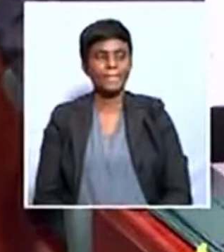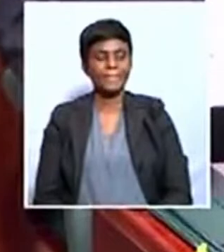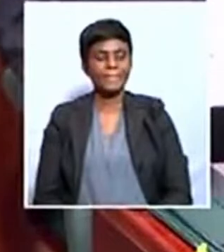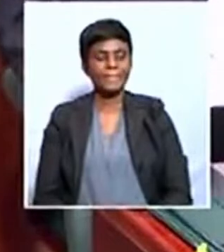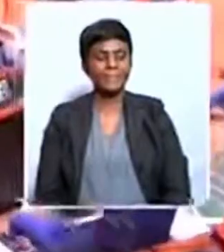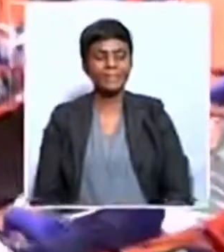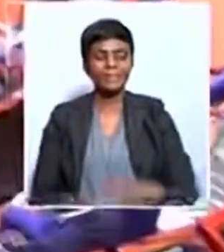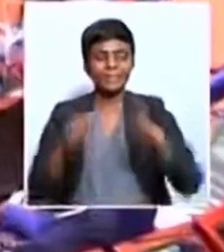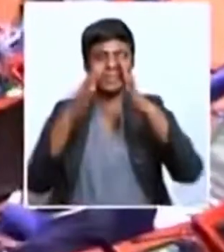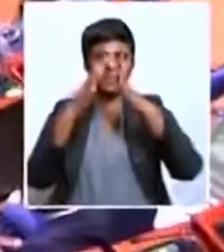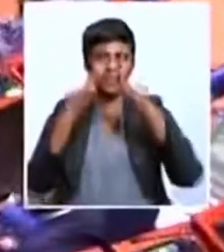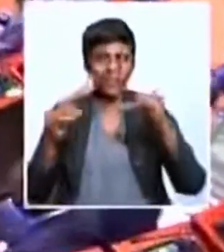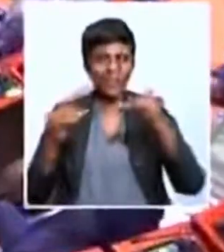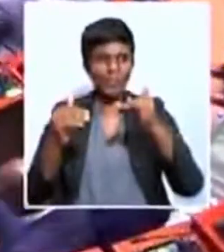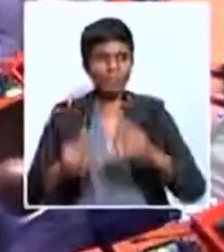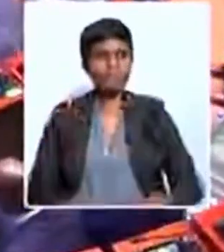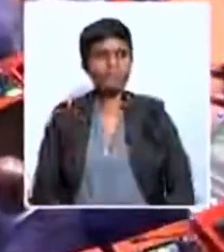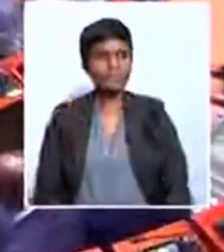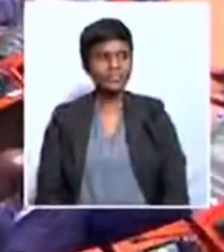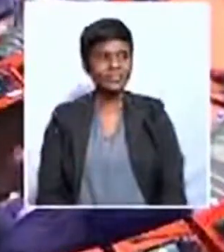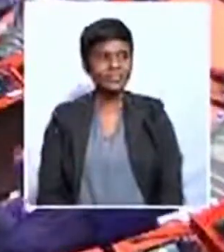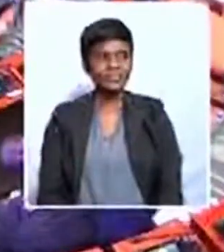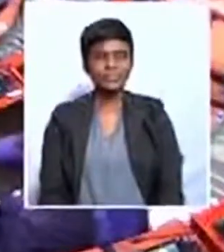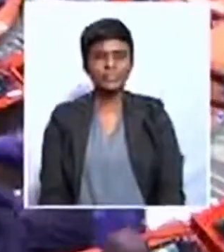The House